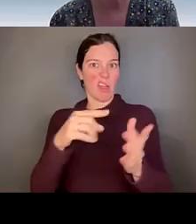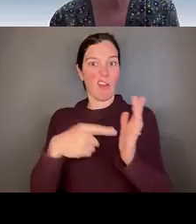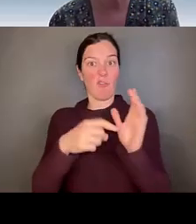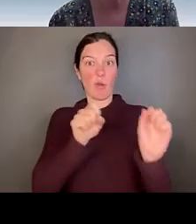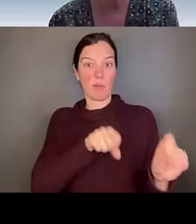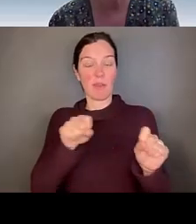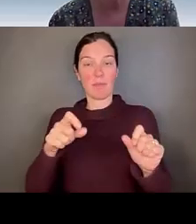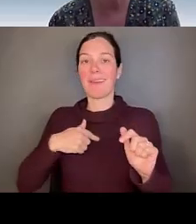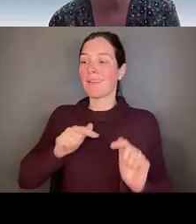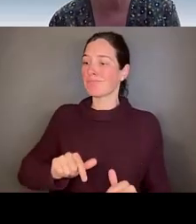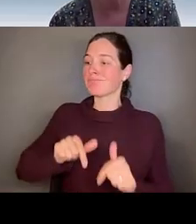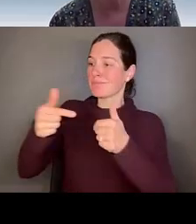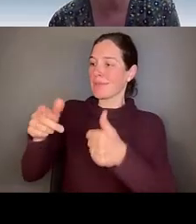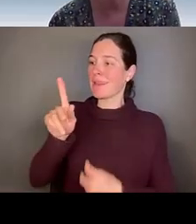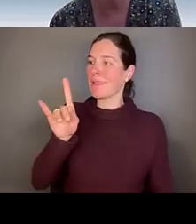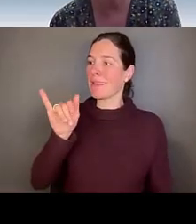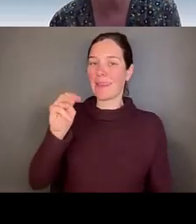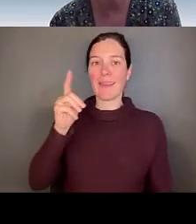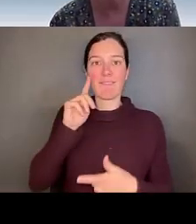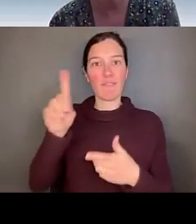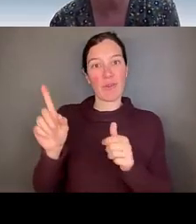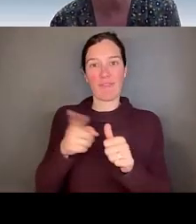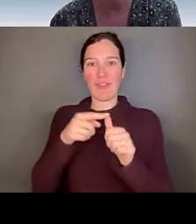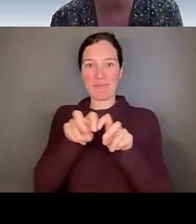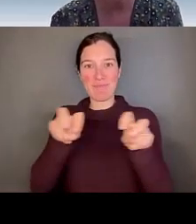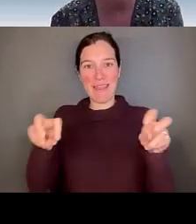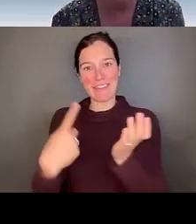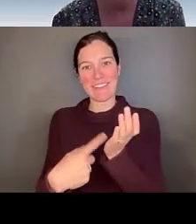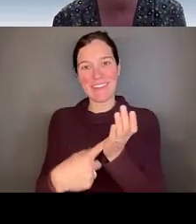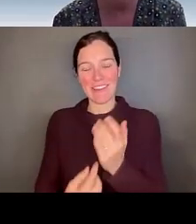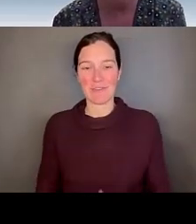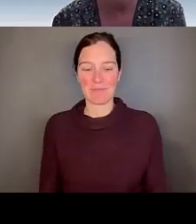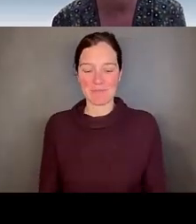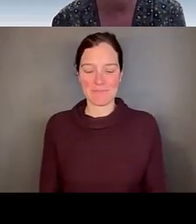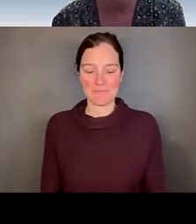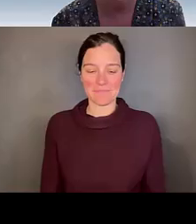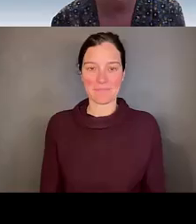next up, I'll hand this back to you, Kim, to lead our first panel discussion.